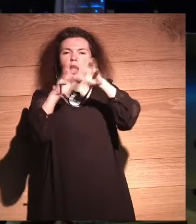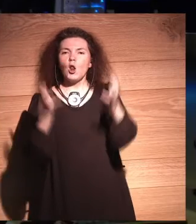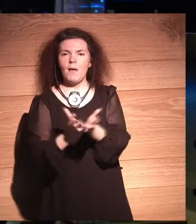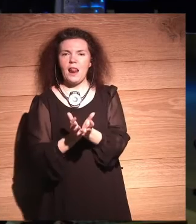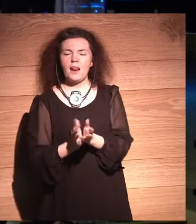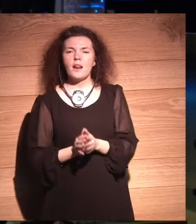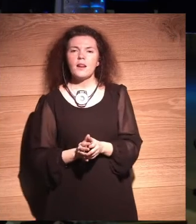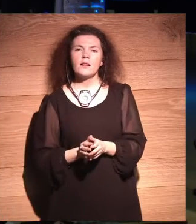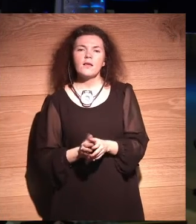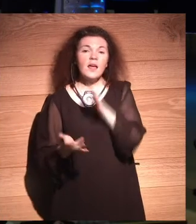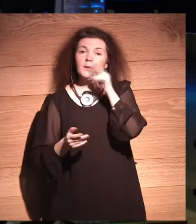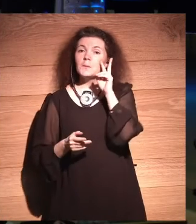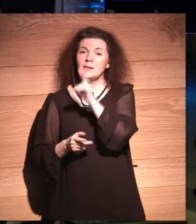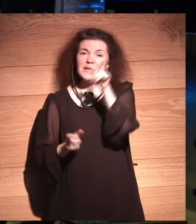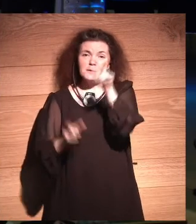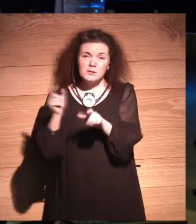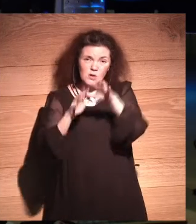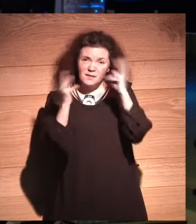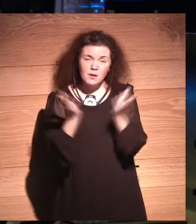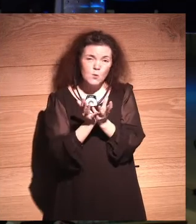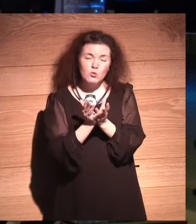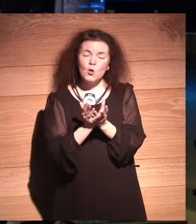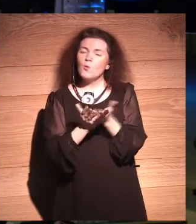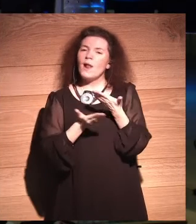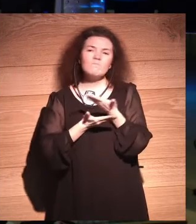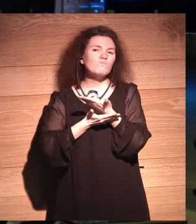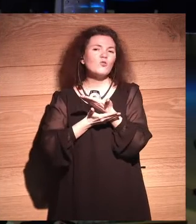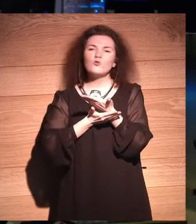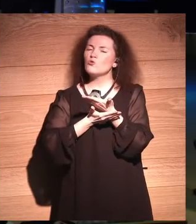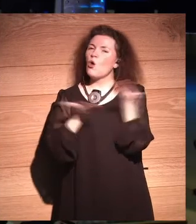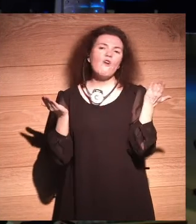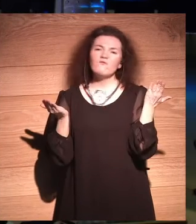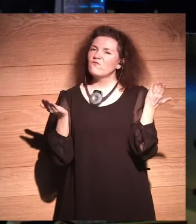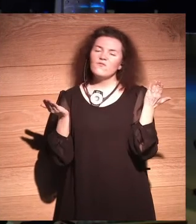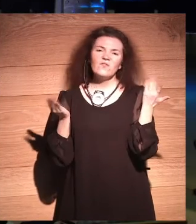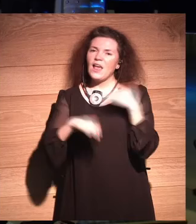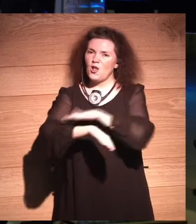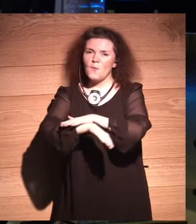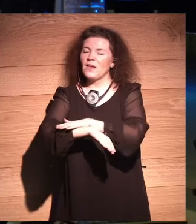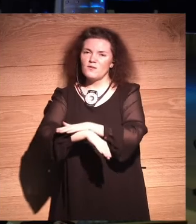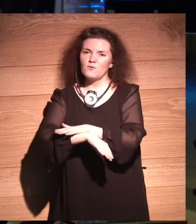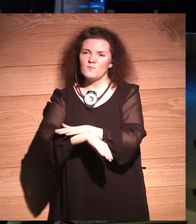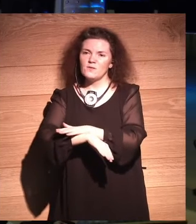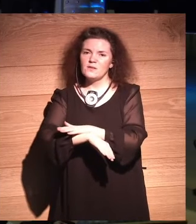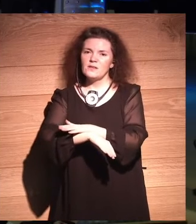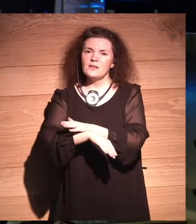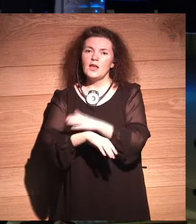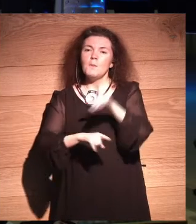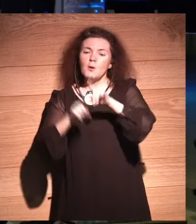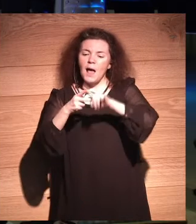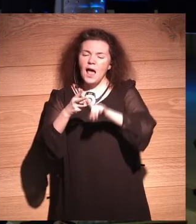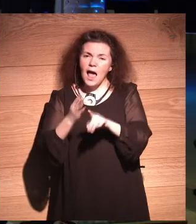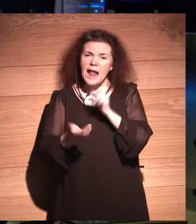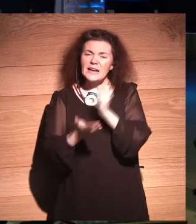trust government to be able to effectively manage these challenges. And it's a problem for us in the States, and it's a